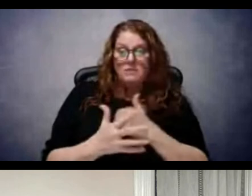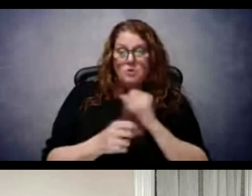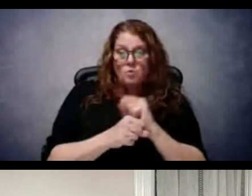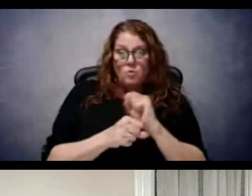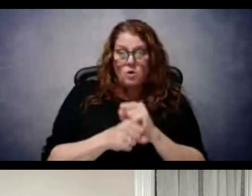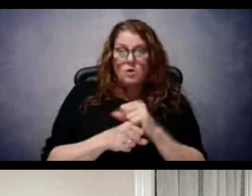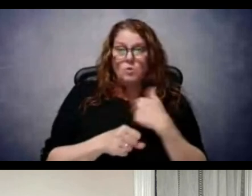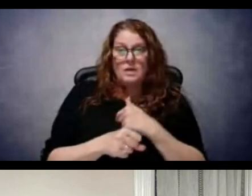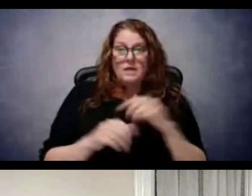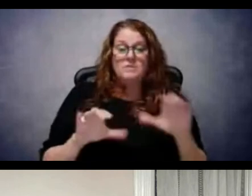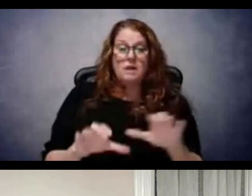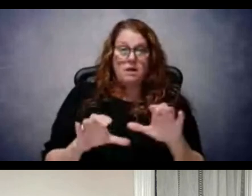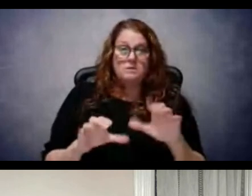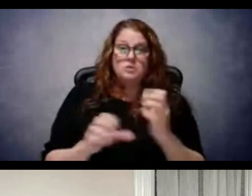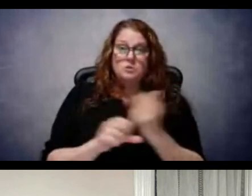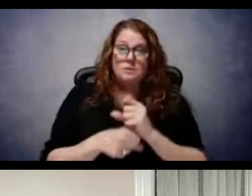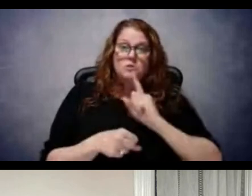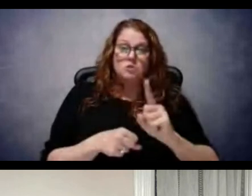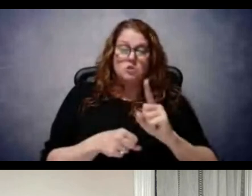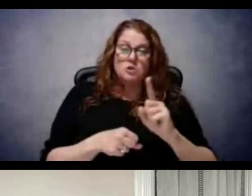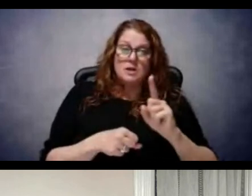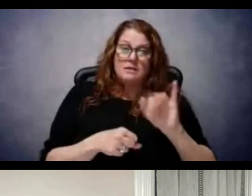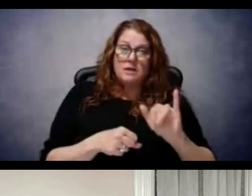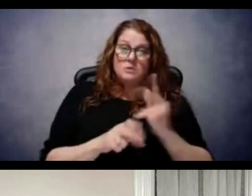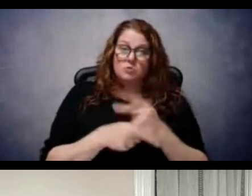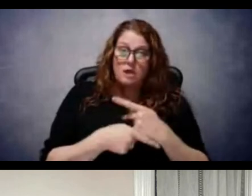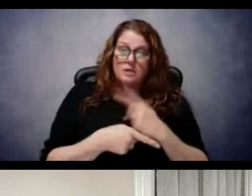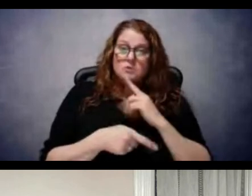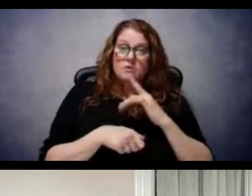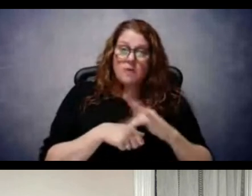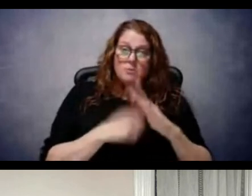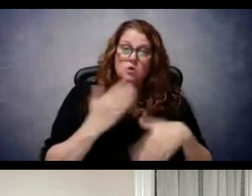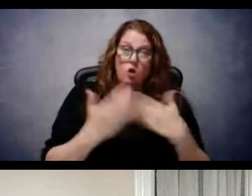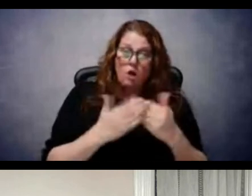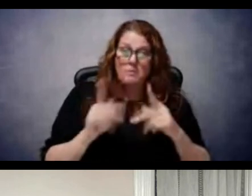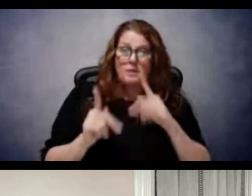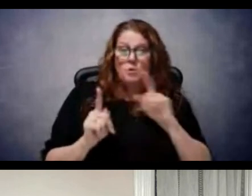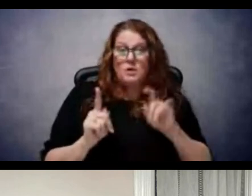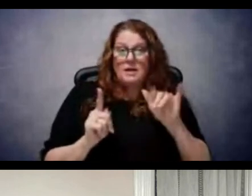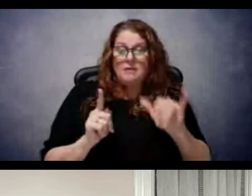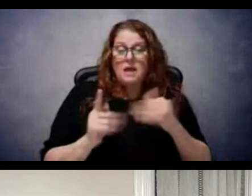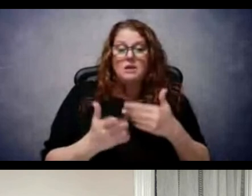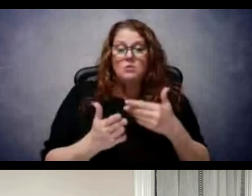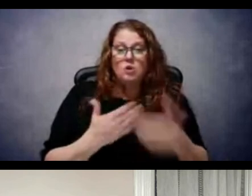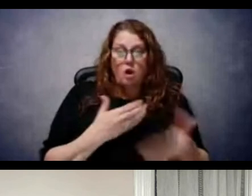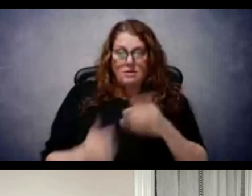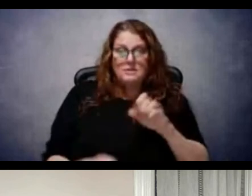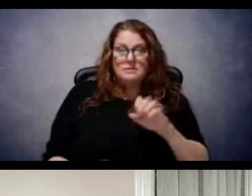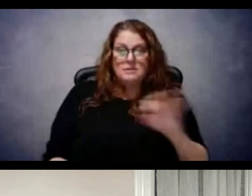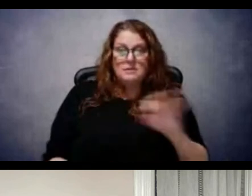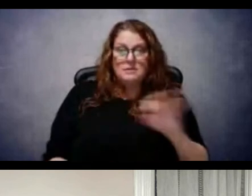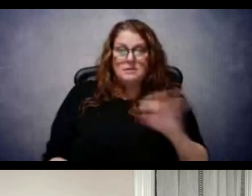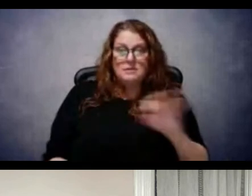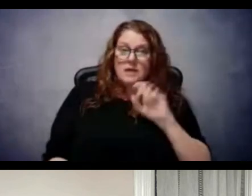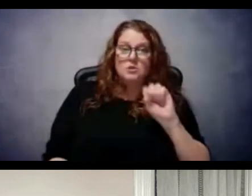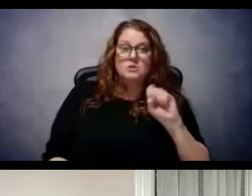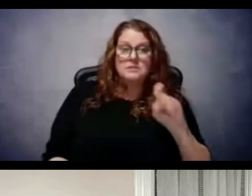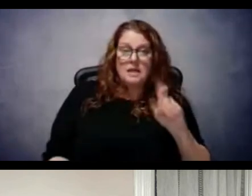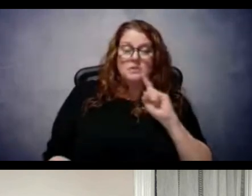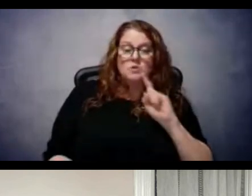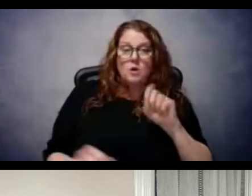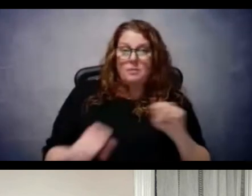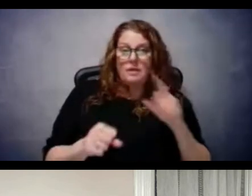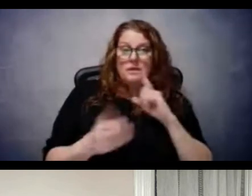done to make sure that hygiene products are available to all folks that need them, regardless of gender, sex, or ability to pay,